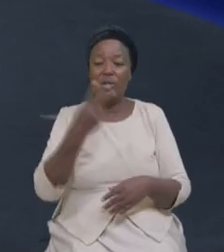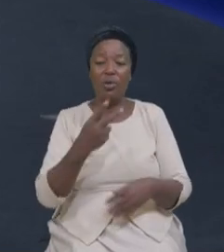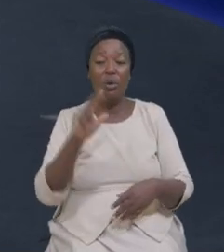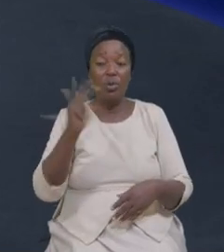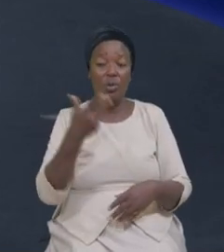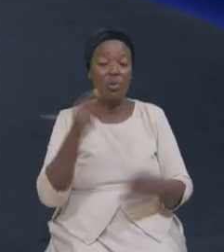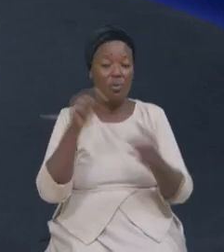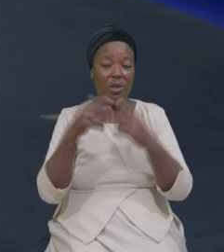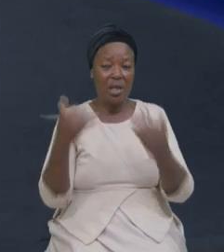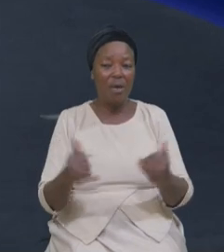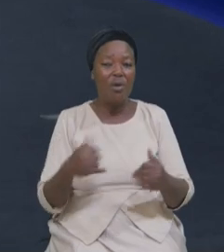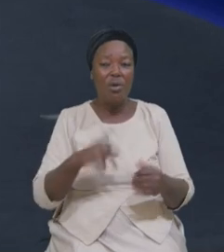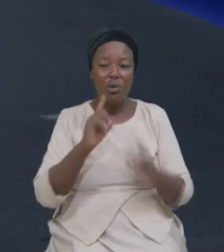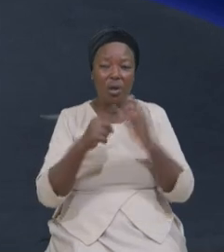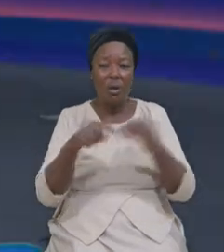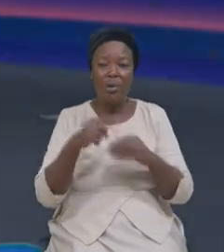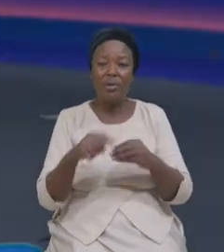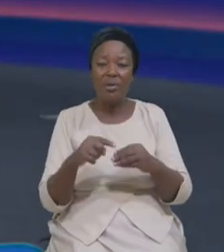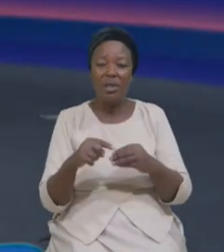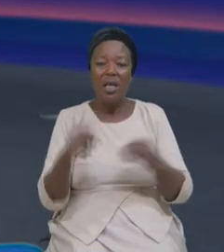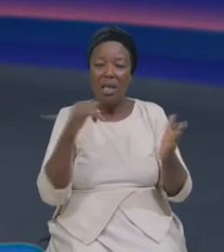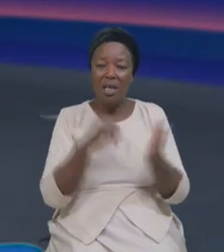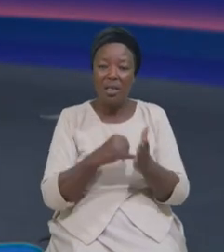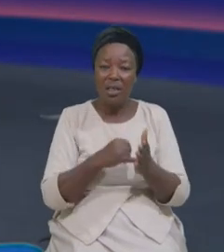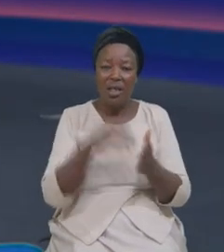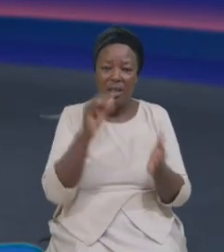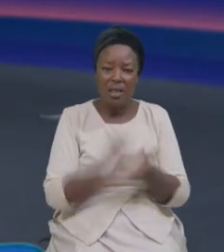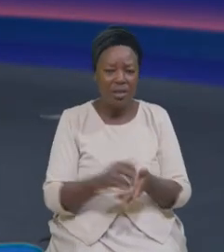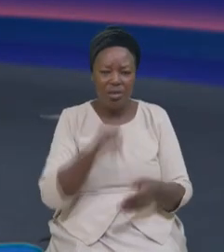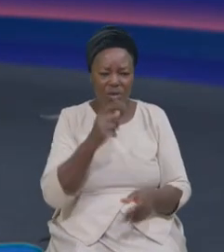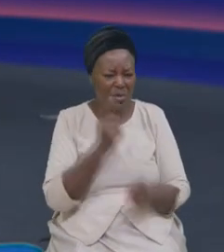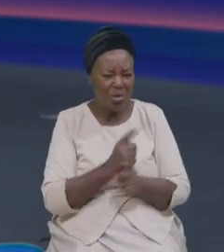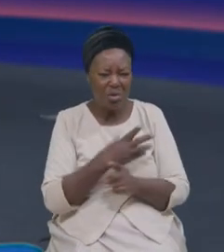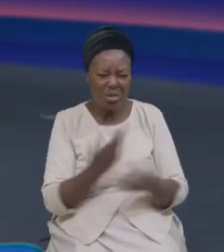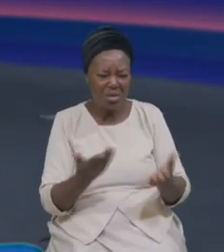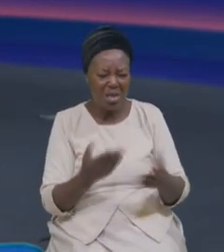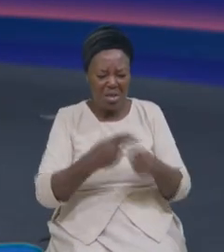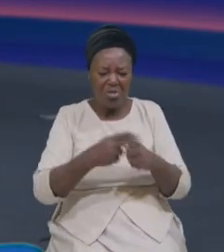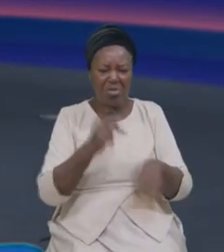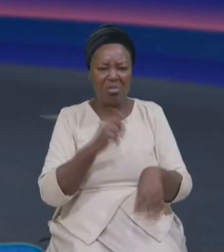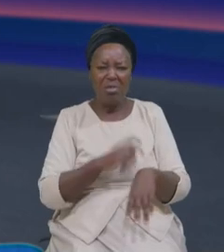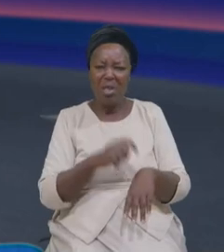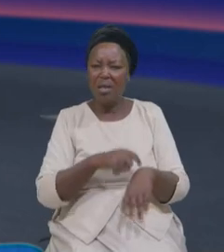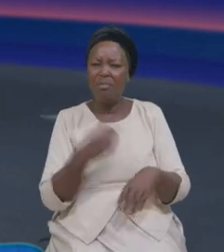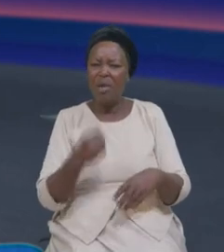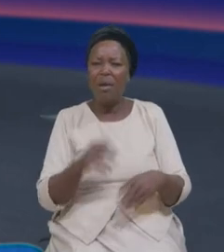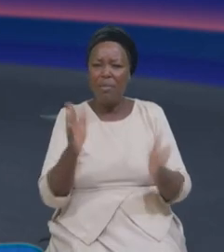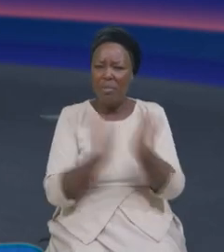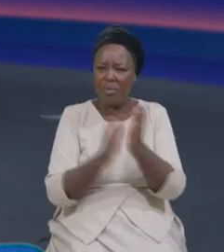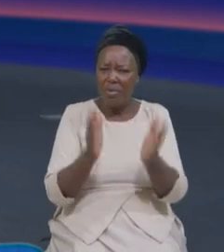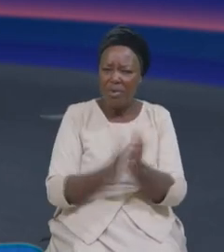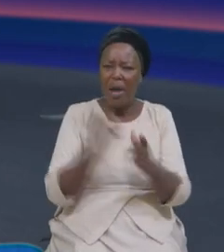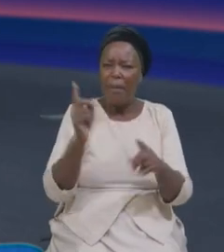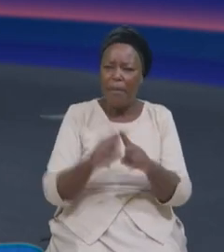about confident praise, not a superficial praise. Not if I'm praising the Lord, but I'm fearing my heart, but